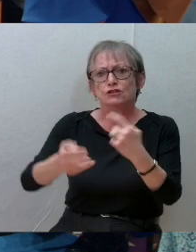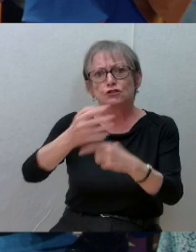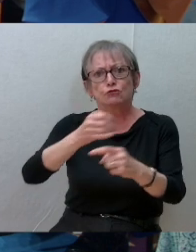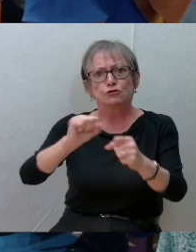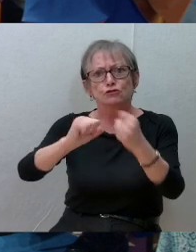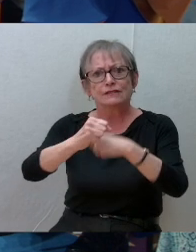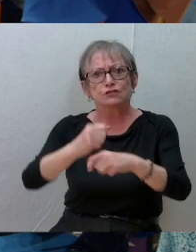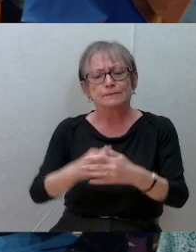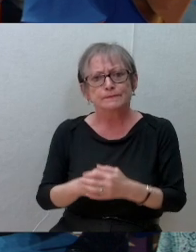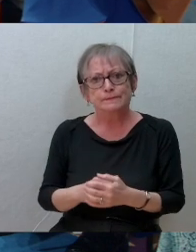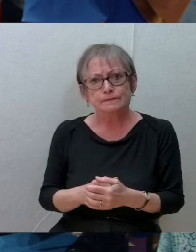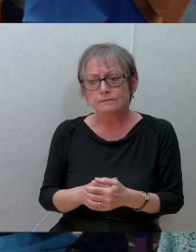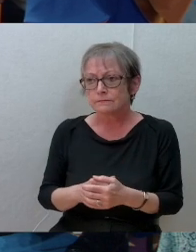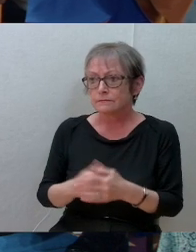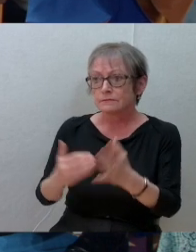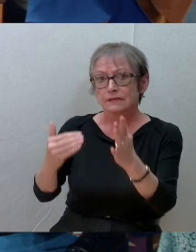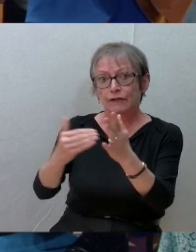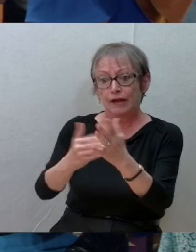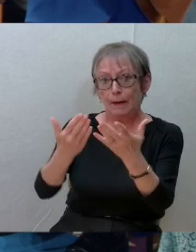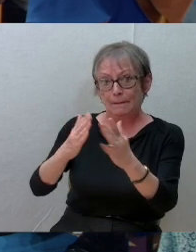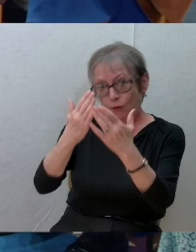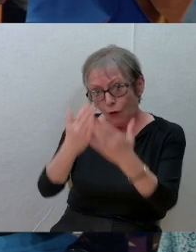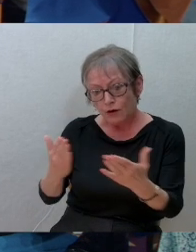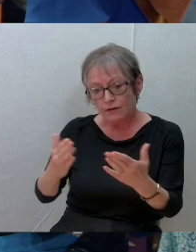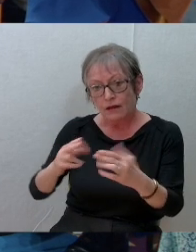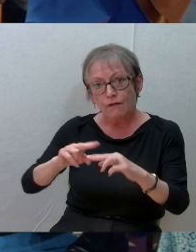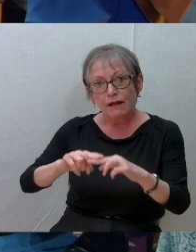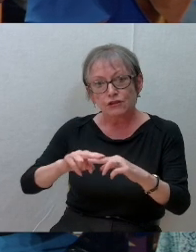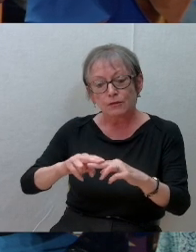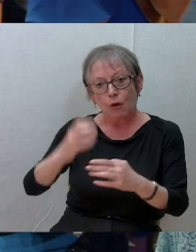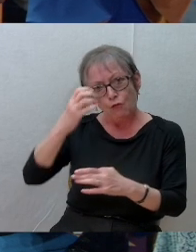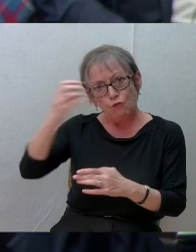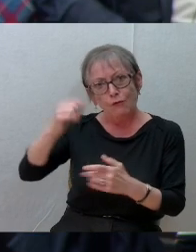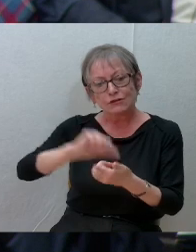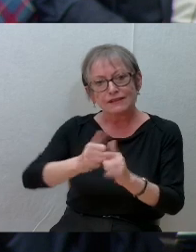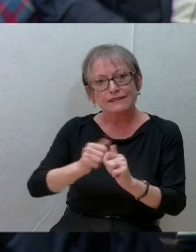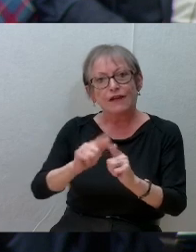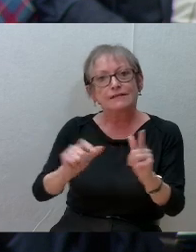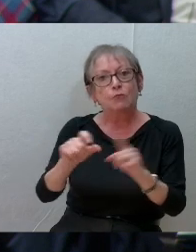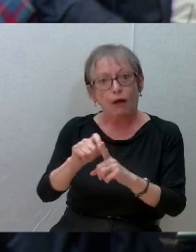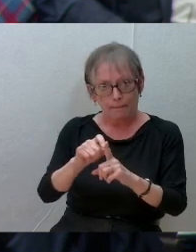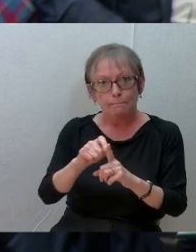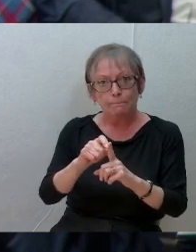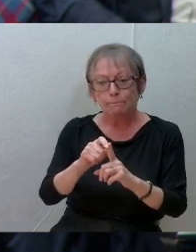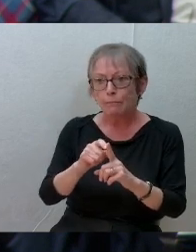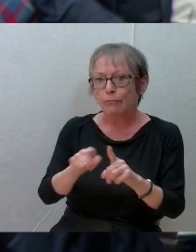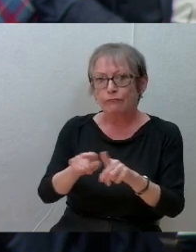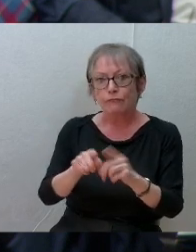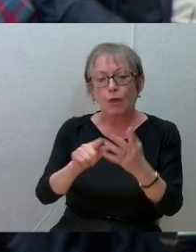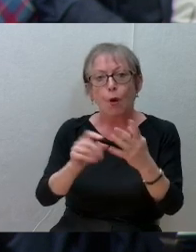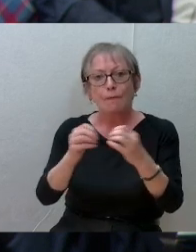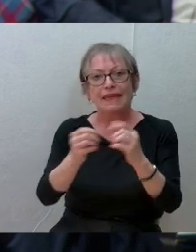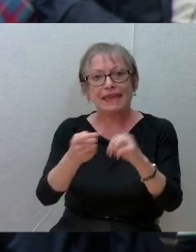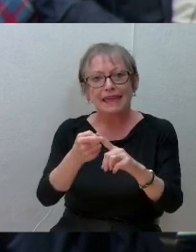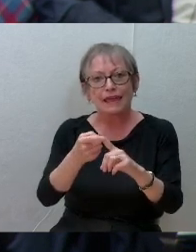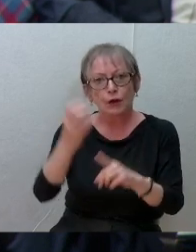change, Sabir has been honoured with Fellowship of the Royal Society of Edinburgh and with an OBE by Her